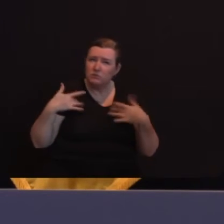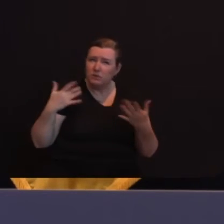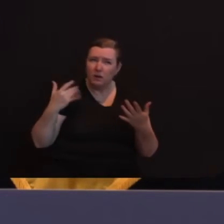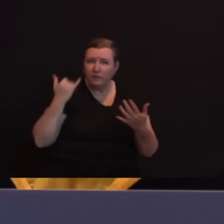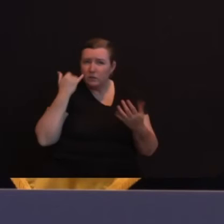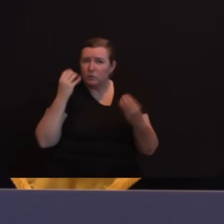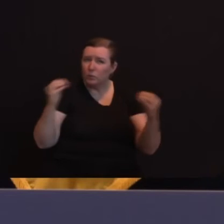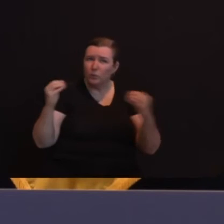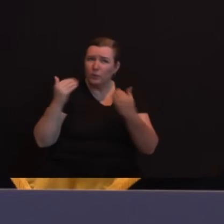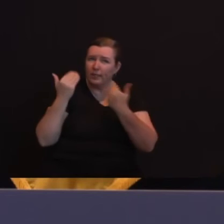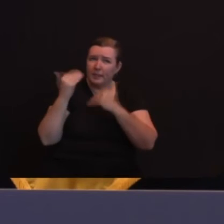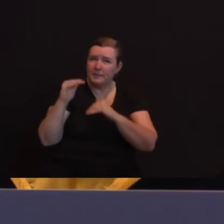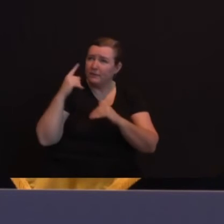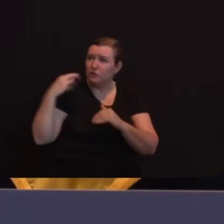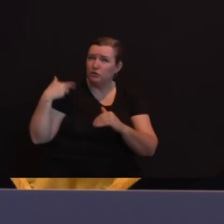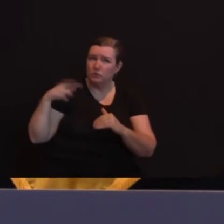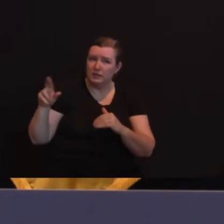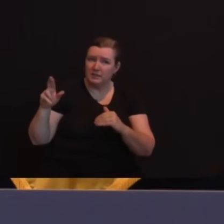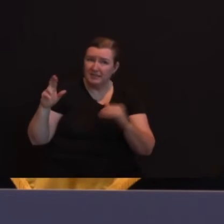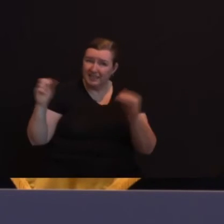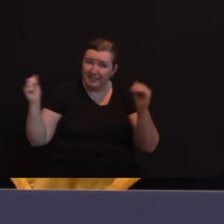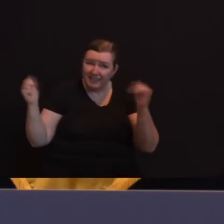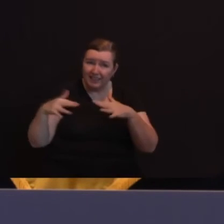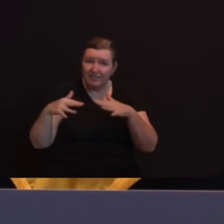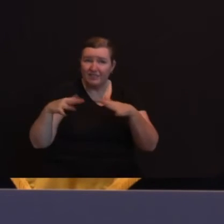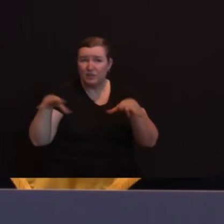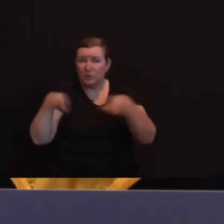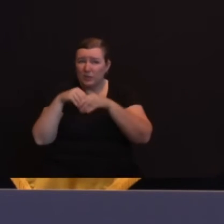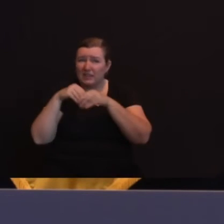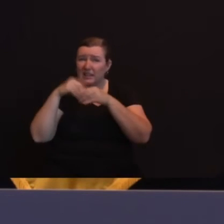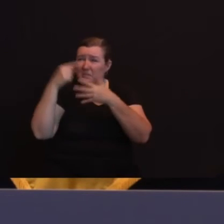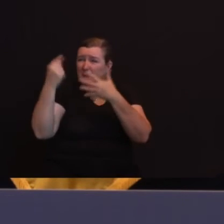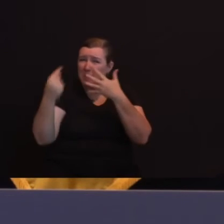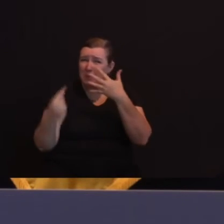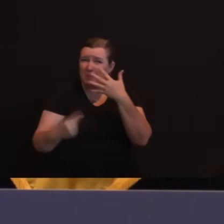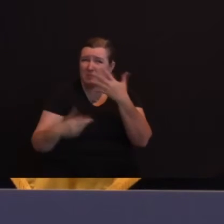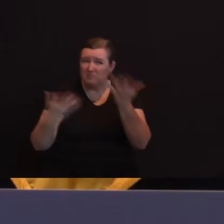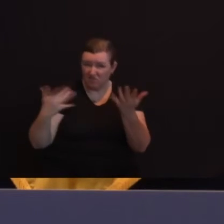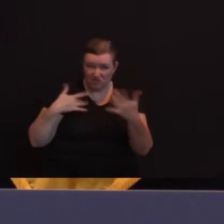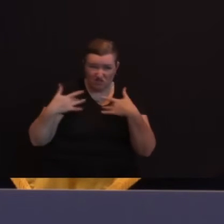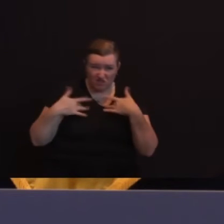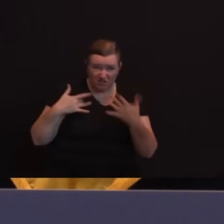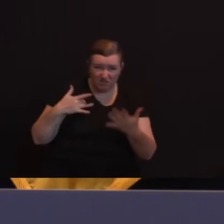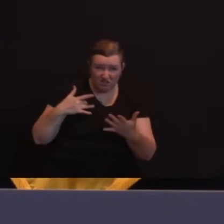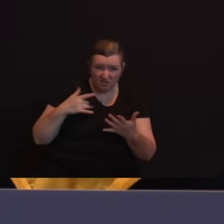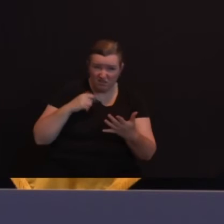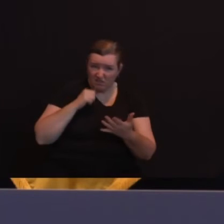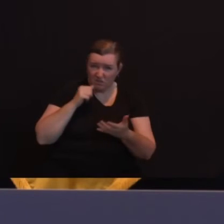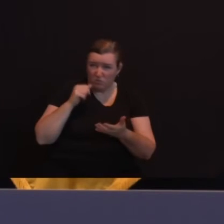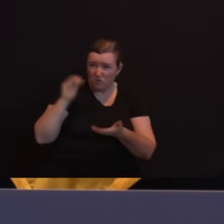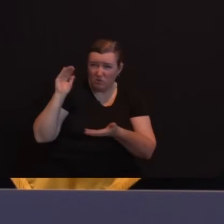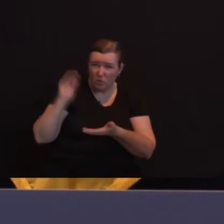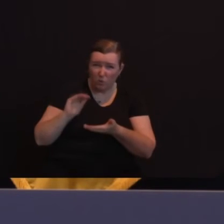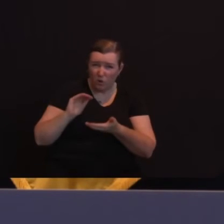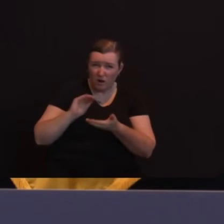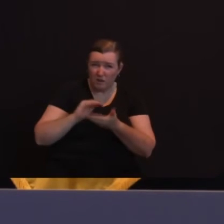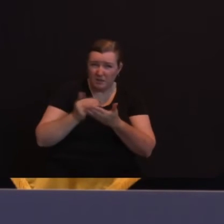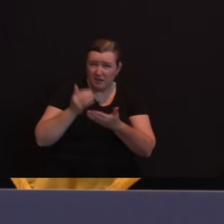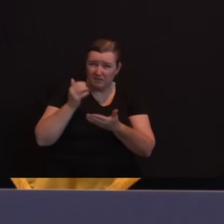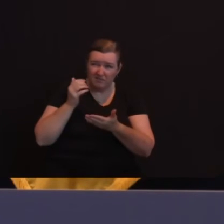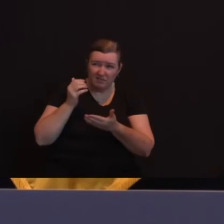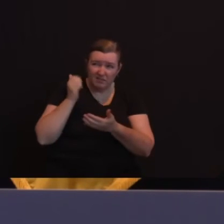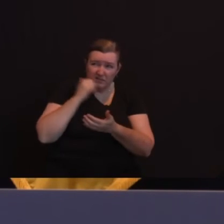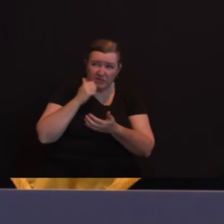all of these exceptions, is there a concern that we're really not going to lower the number of daily cases and they may actually